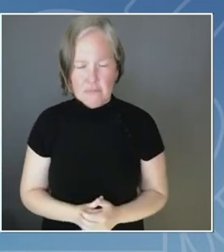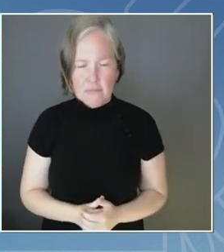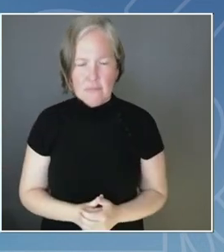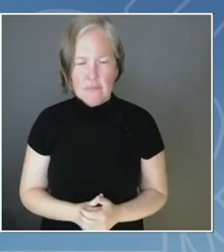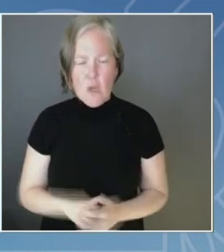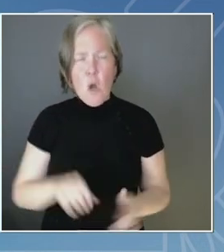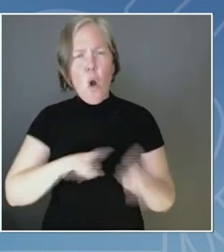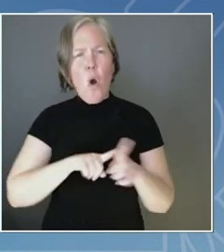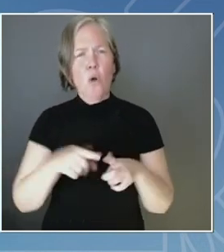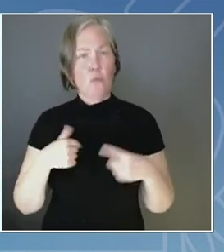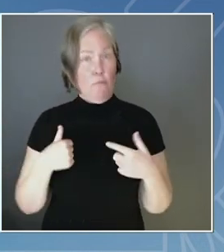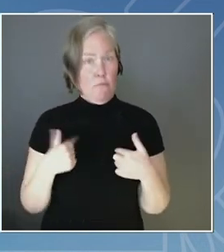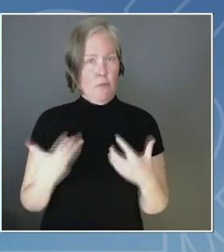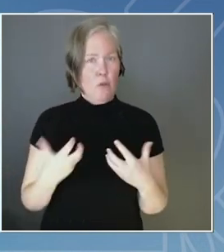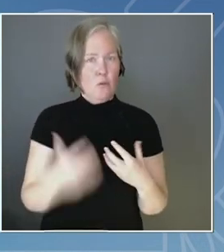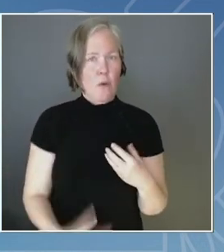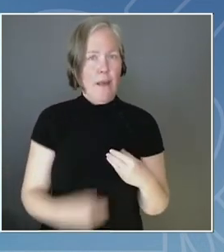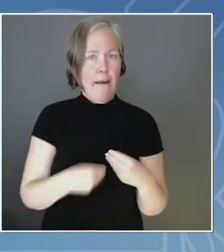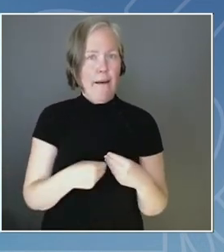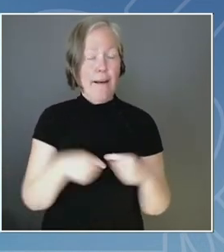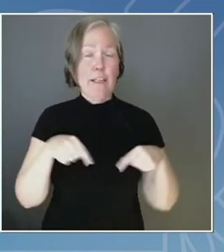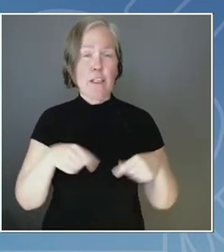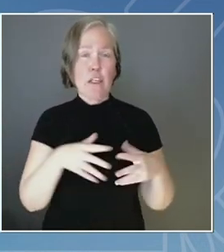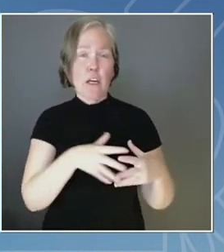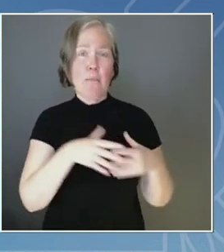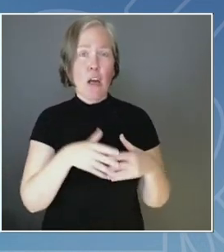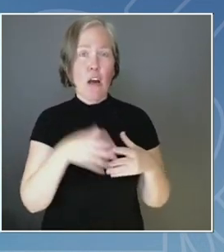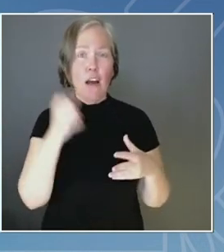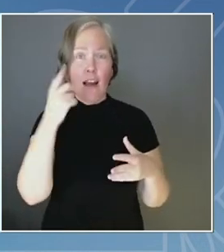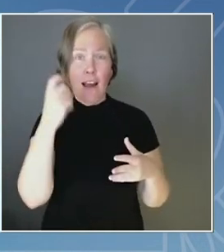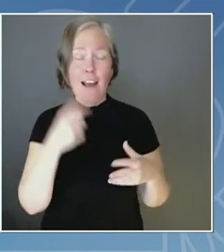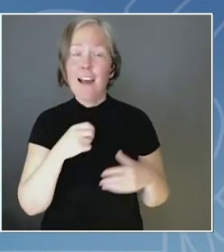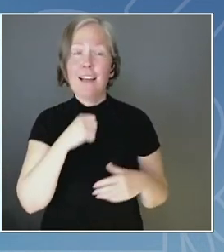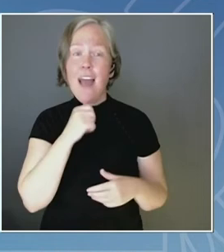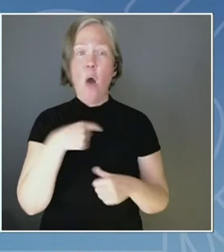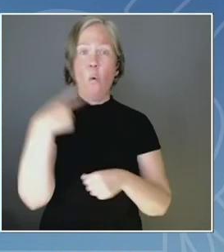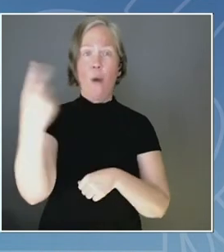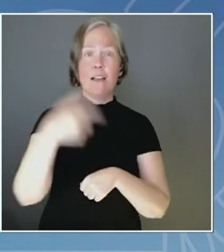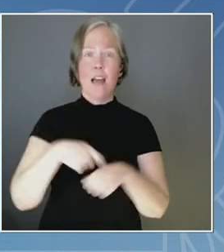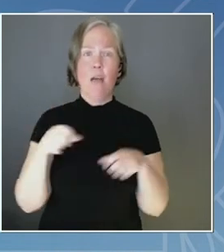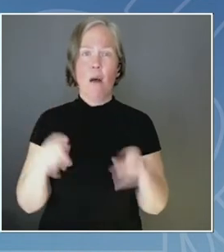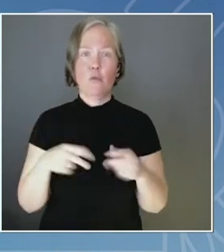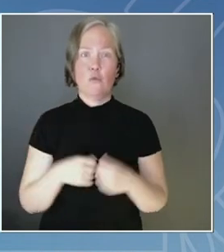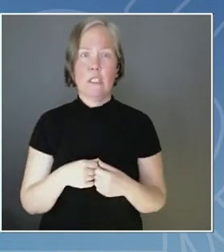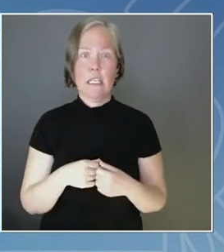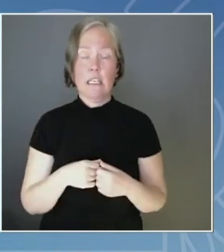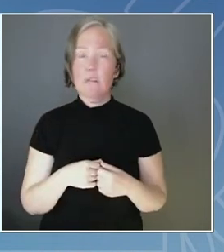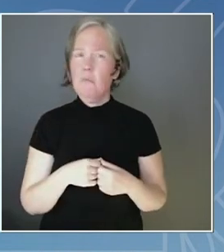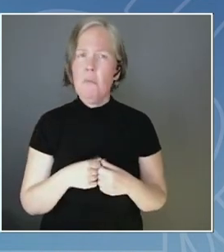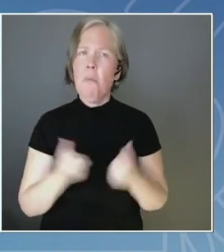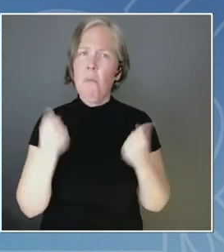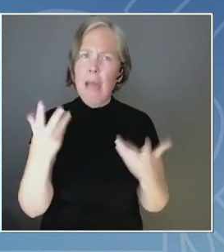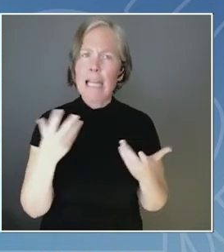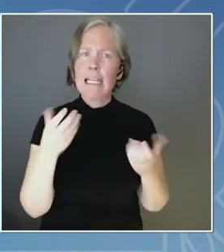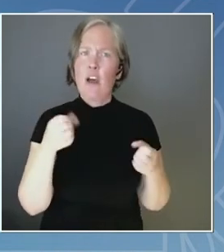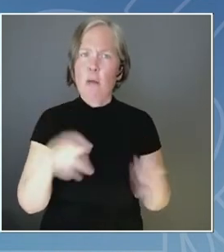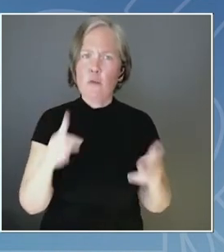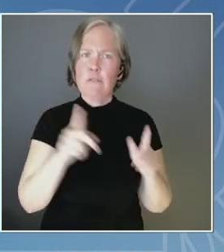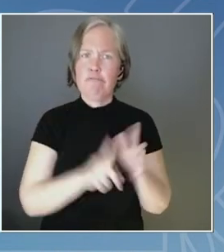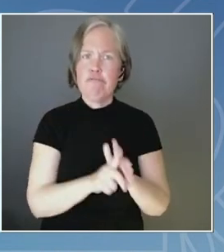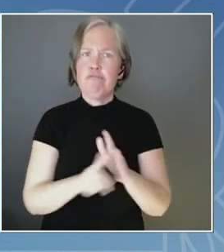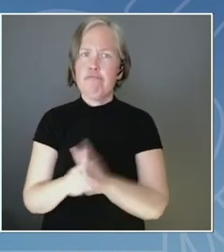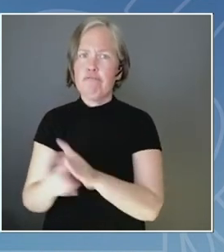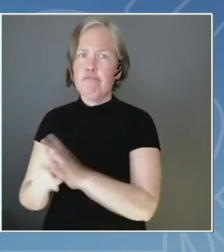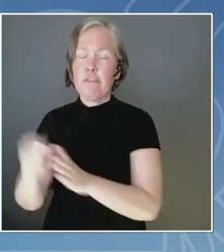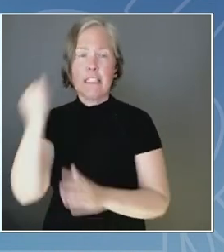here you also have a multiple chance and multiple opportunities just in case you miss first time or